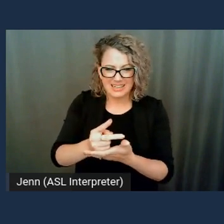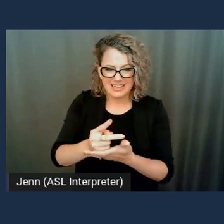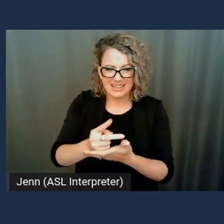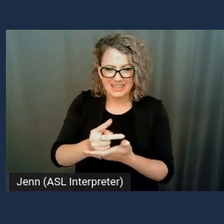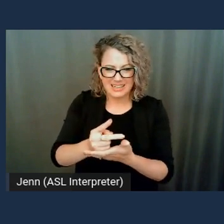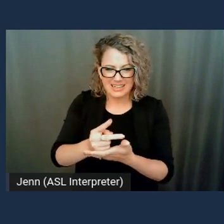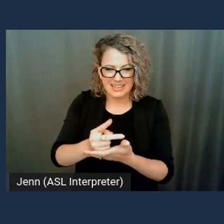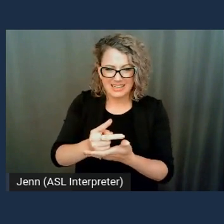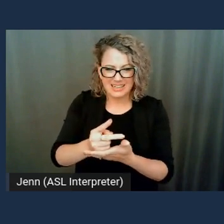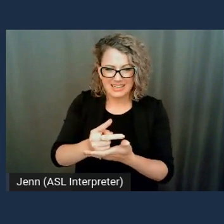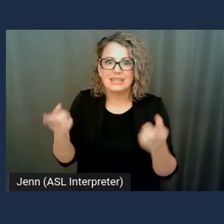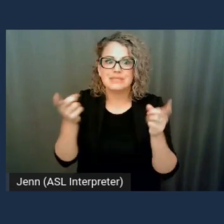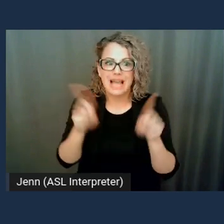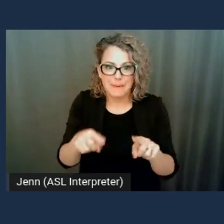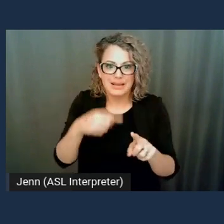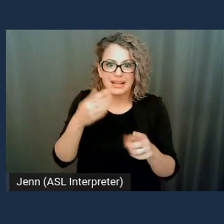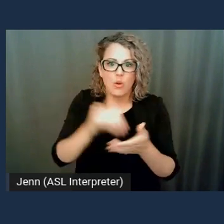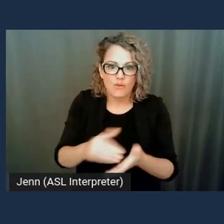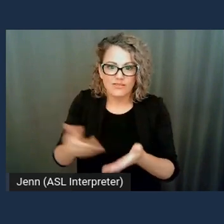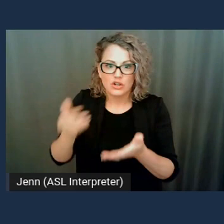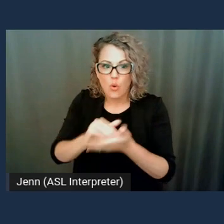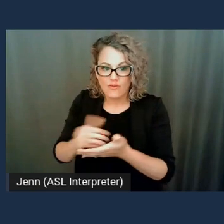And the way it is done is